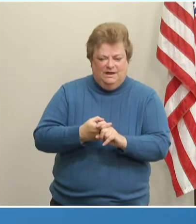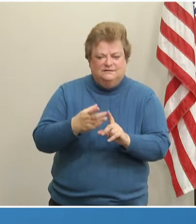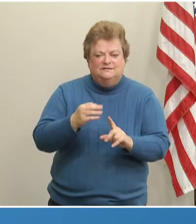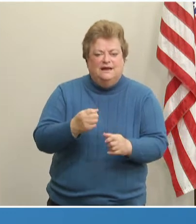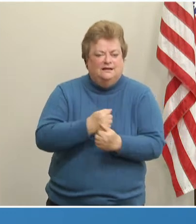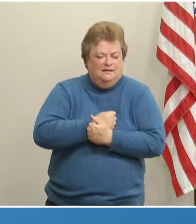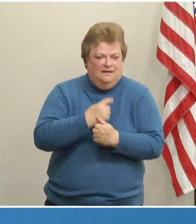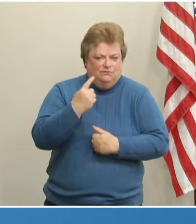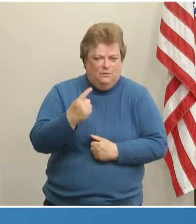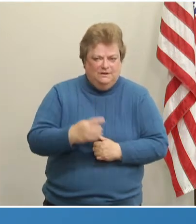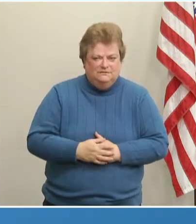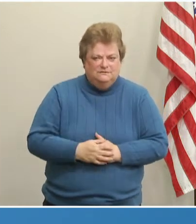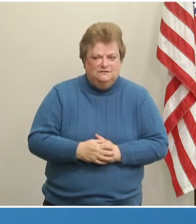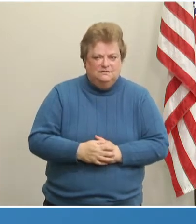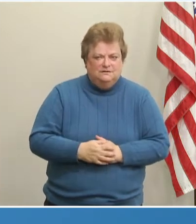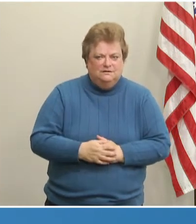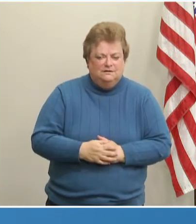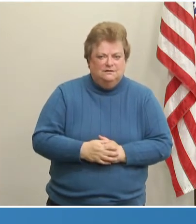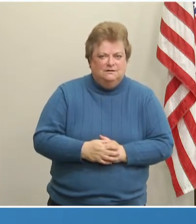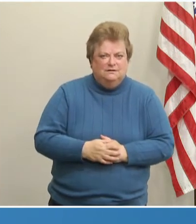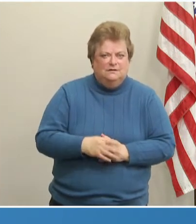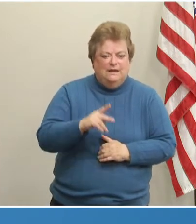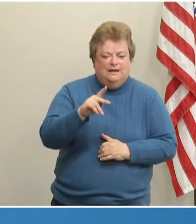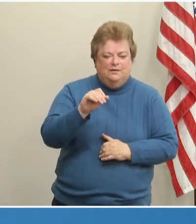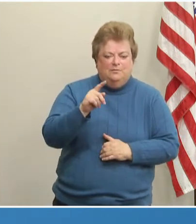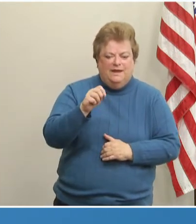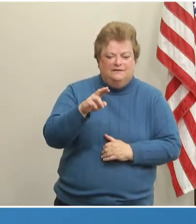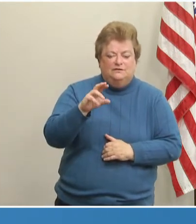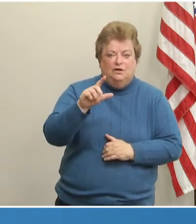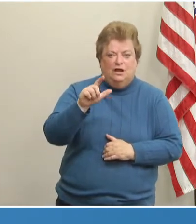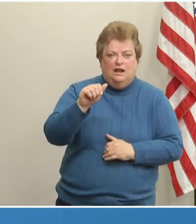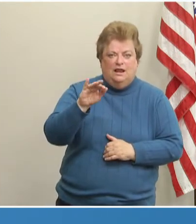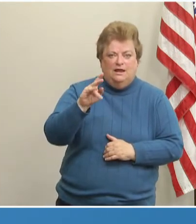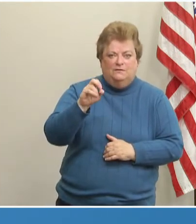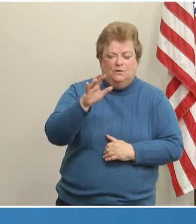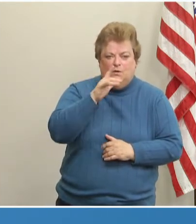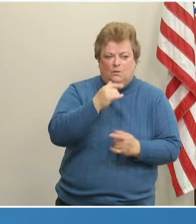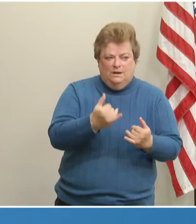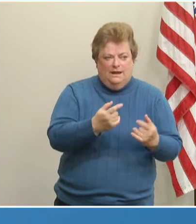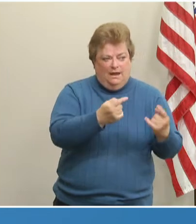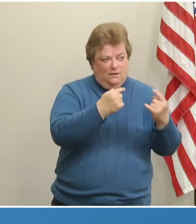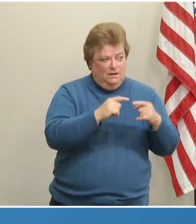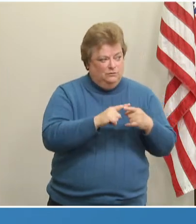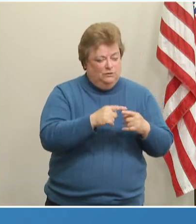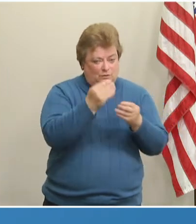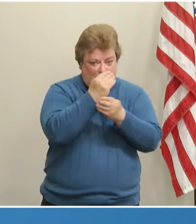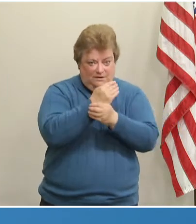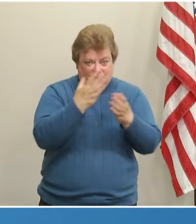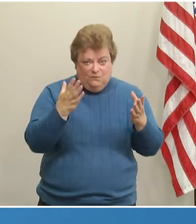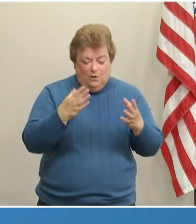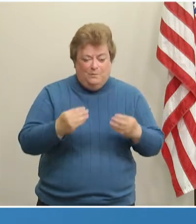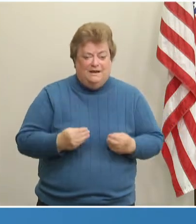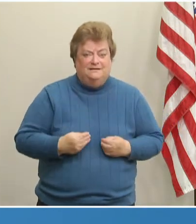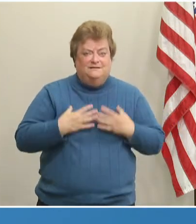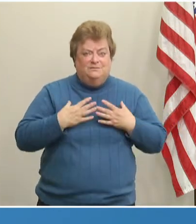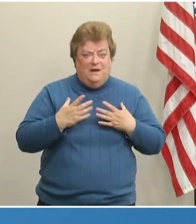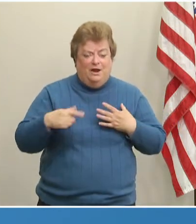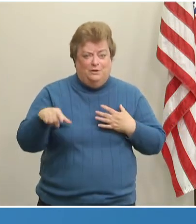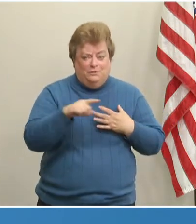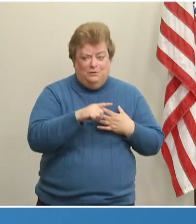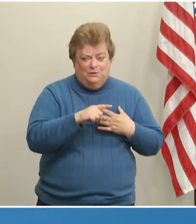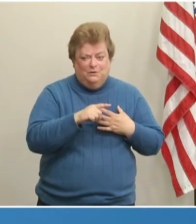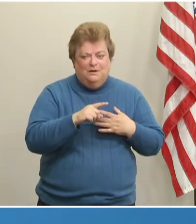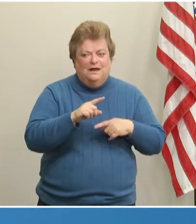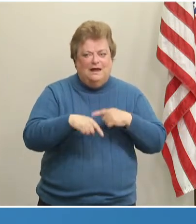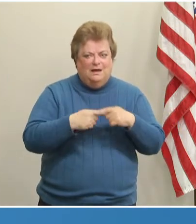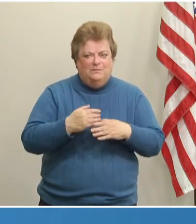loved ones. Pastor Marcus Larvo will now come to inform and inspire you regarding